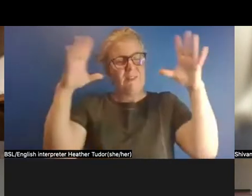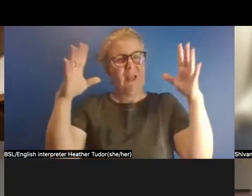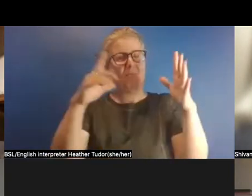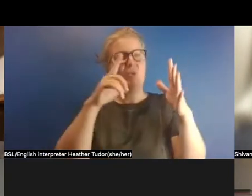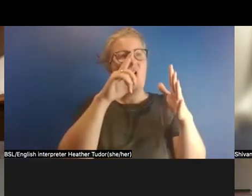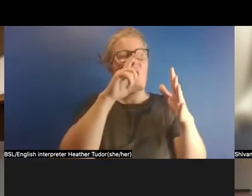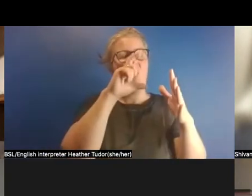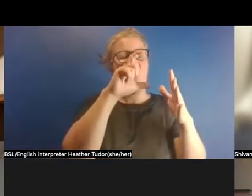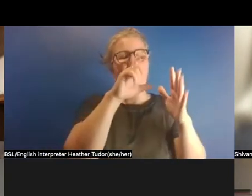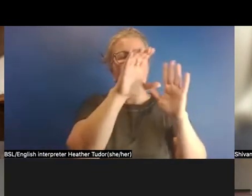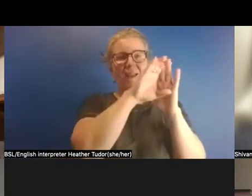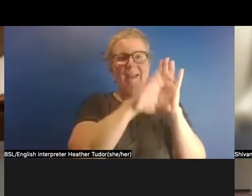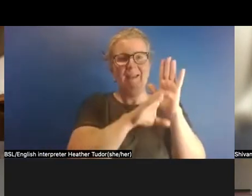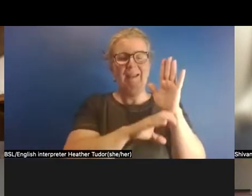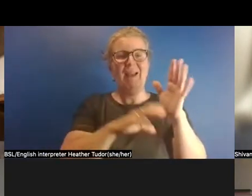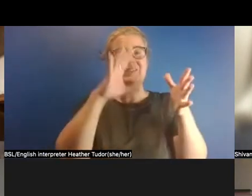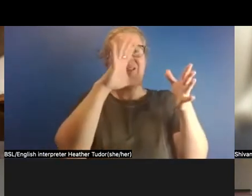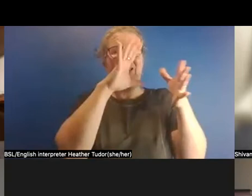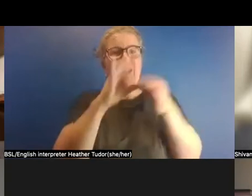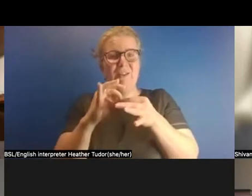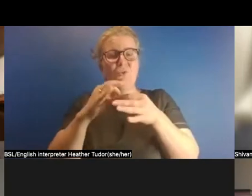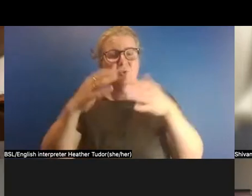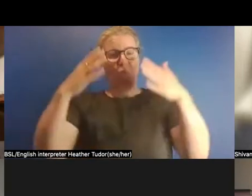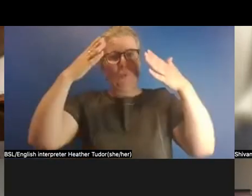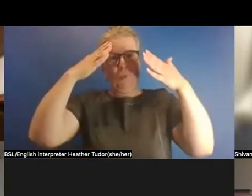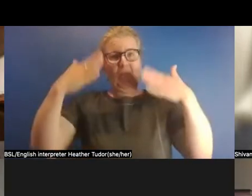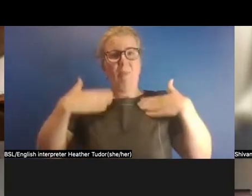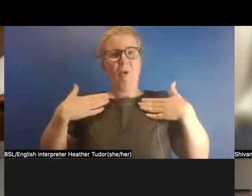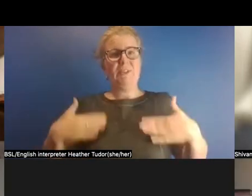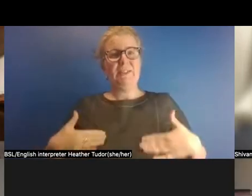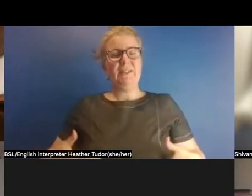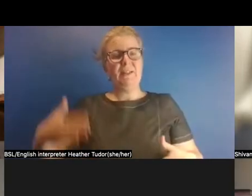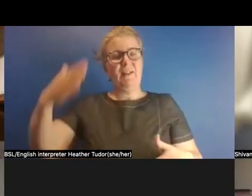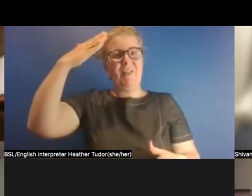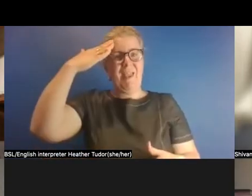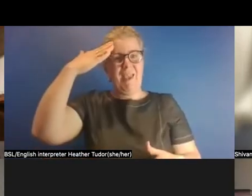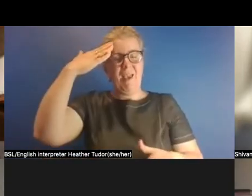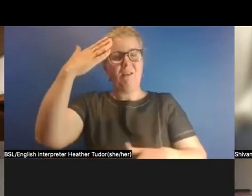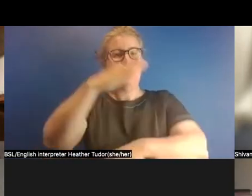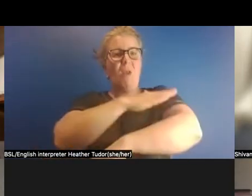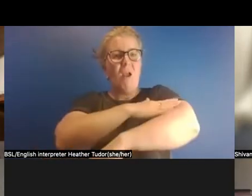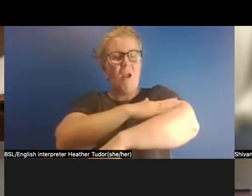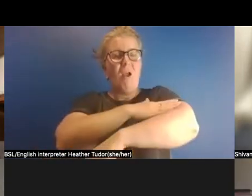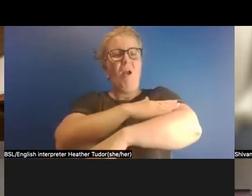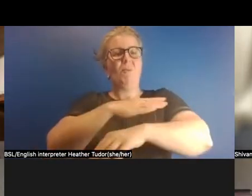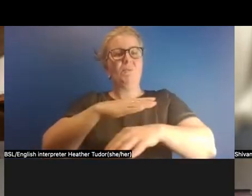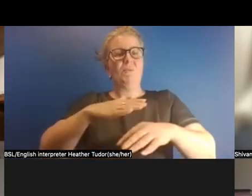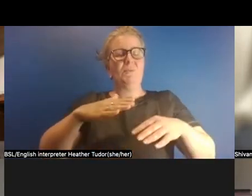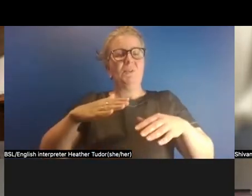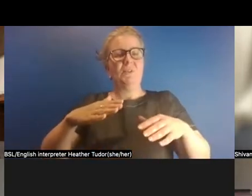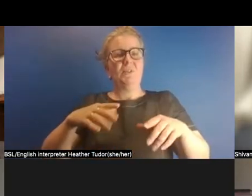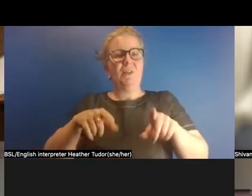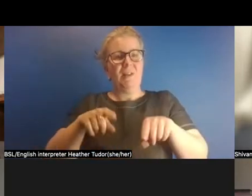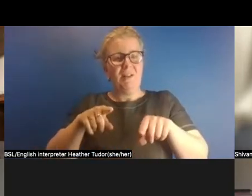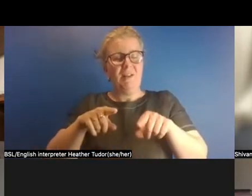are the places of origin for all these different castes, from the sort of the main deity. I would